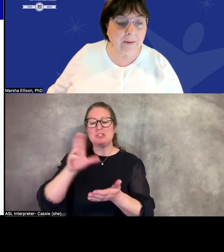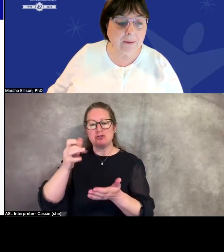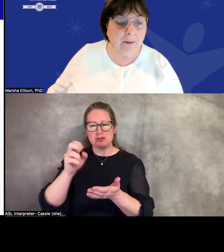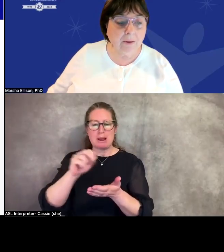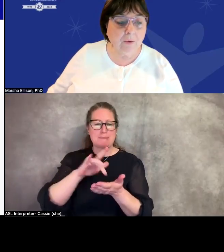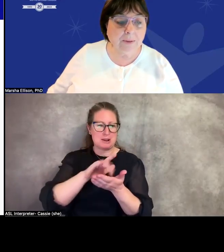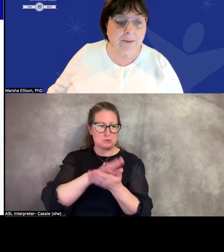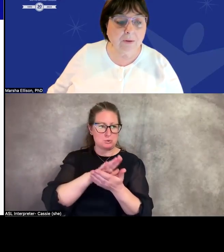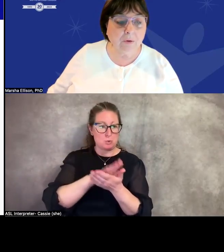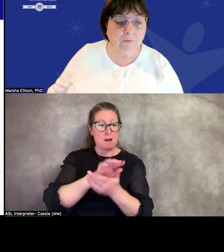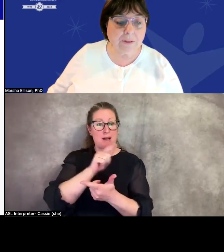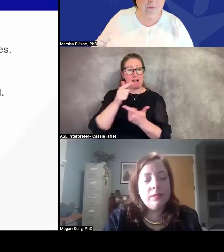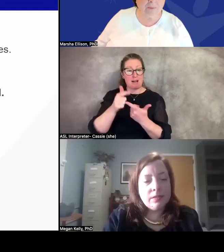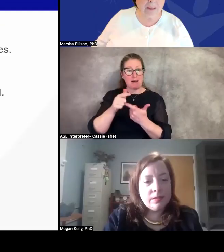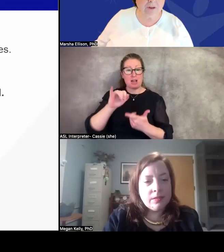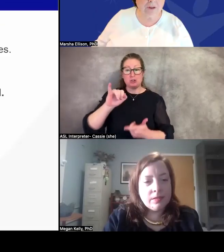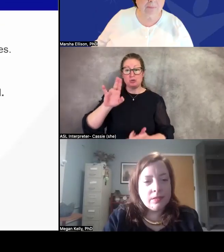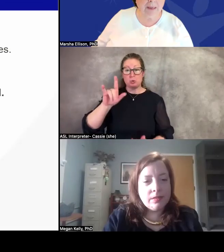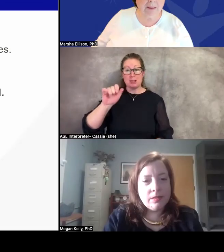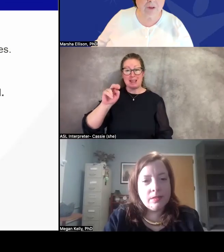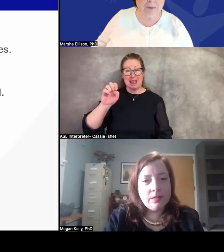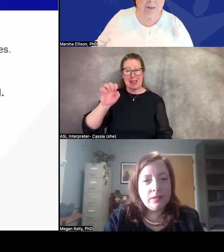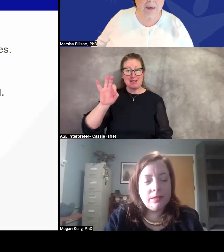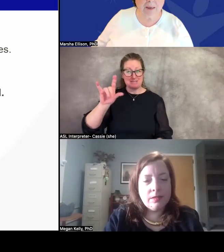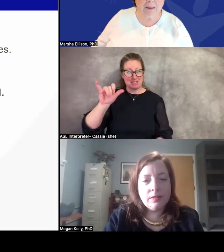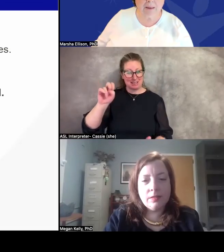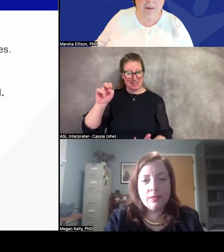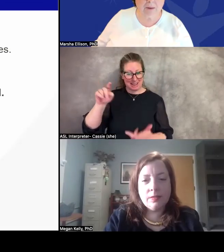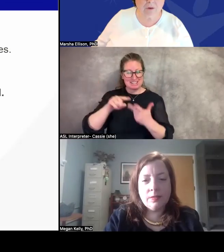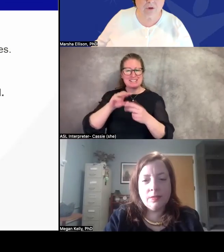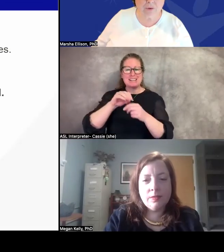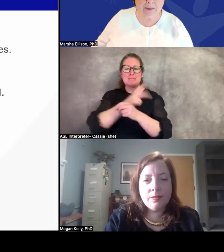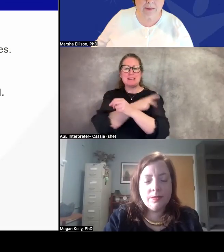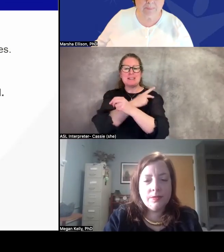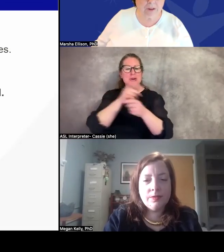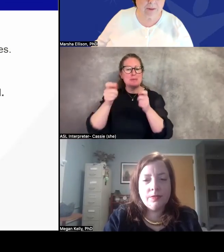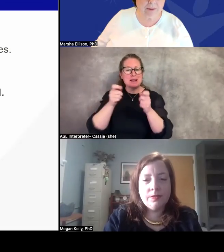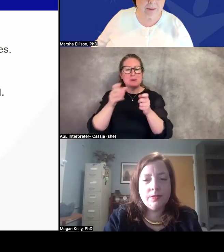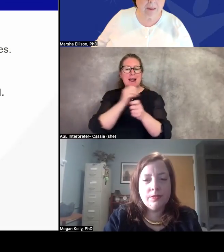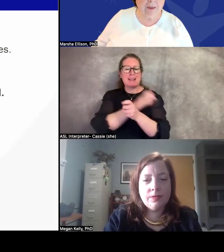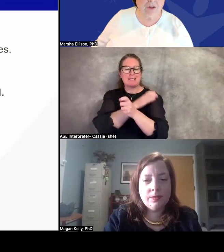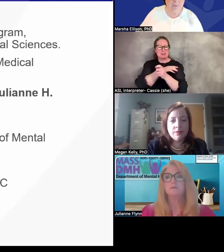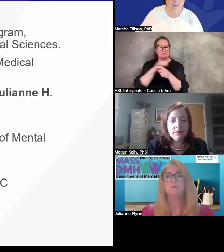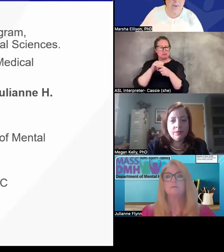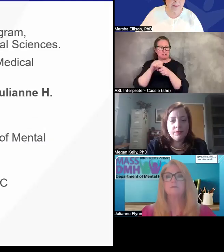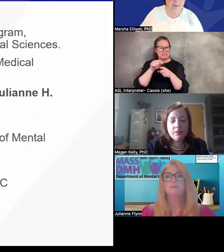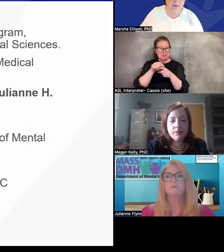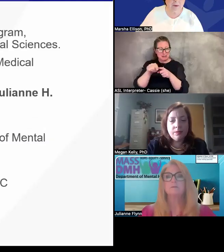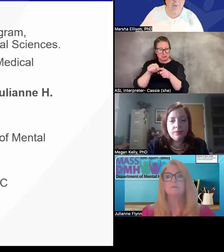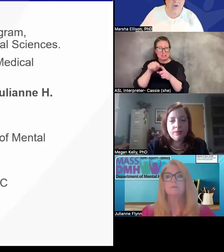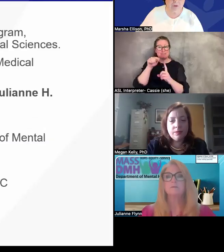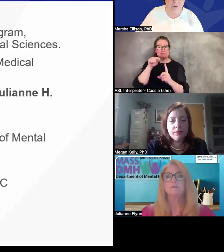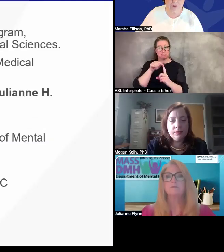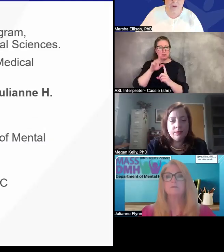Julianne Flynn, who is in the Office of Inpatient Management and a clinical training specialist. She'll